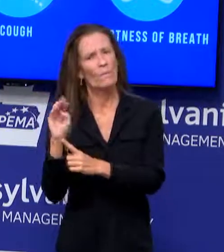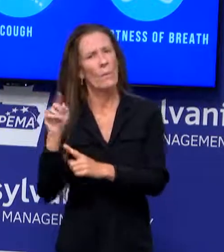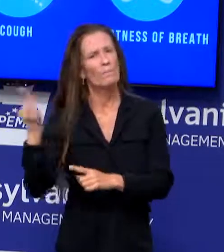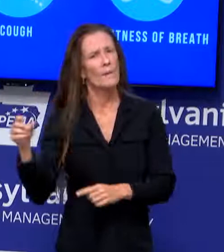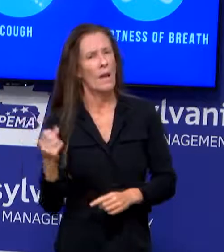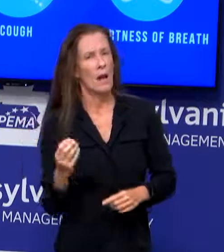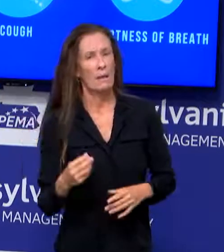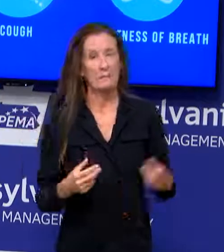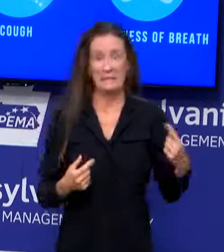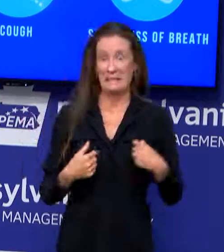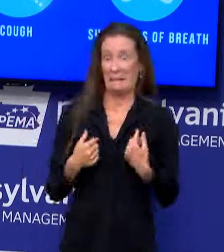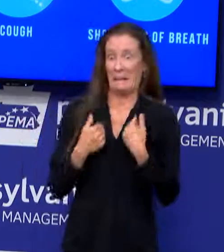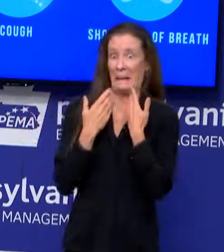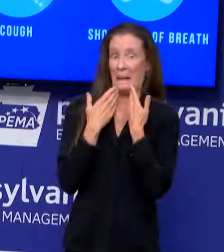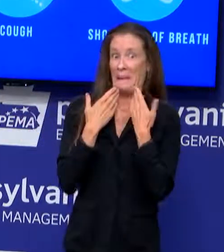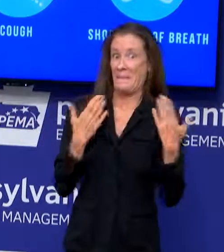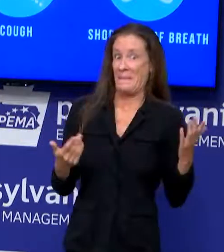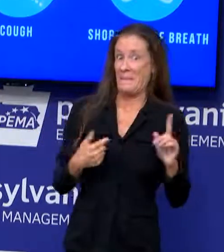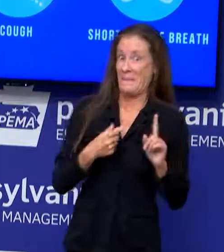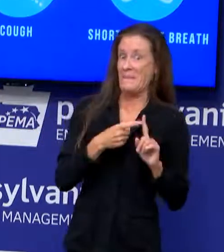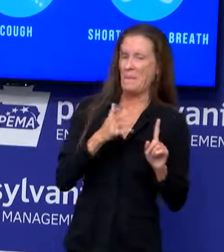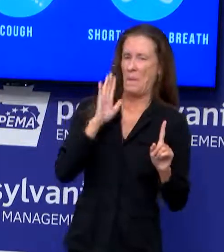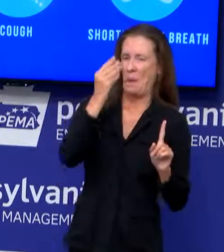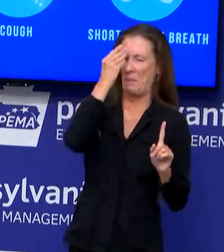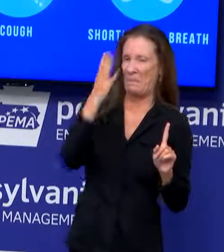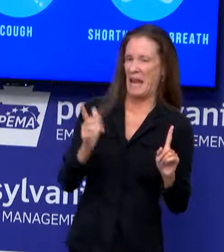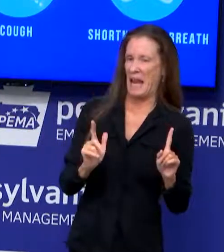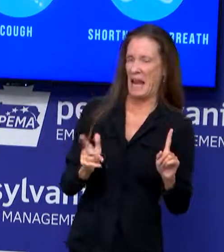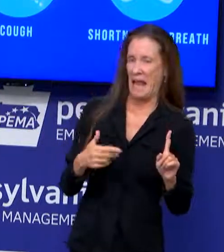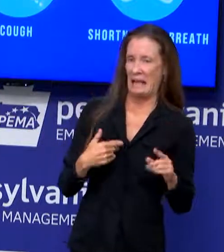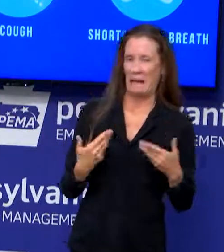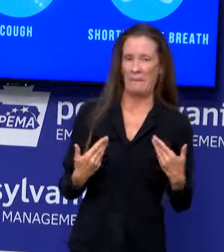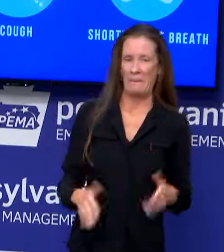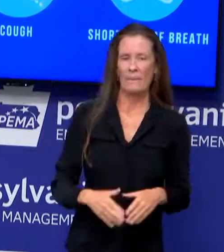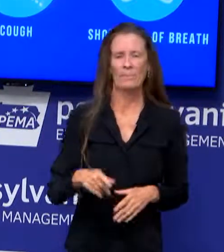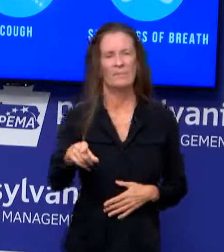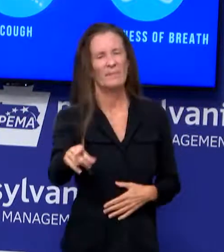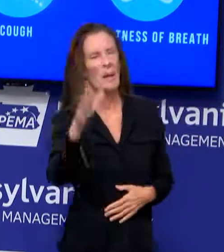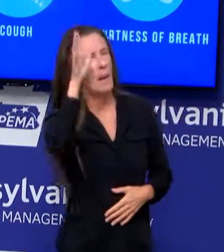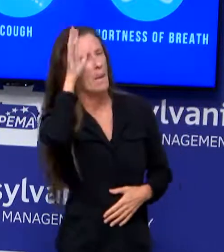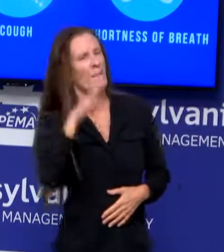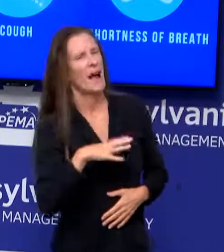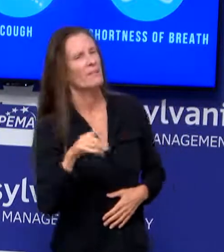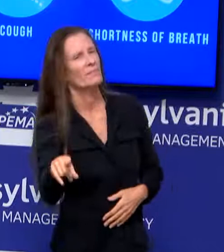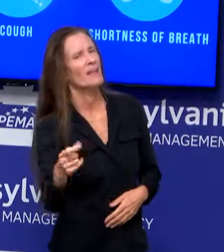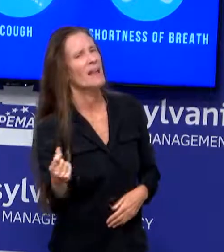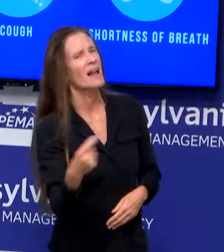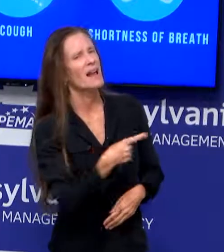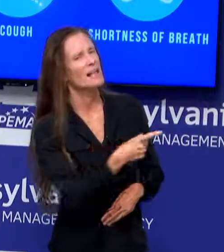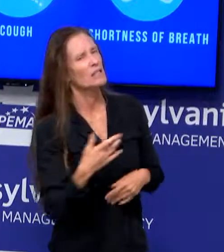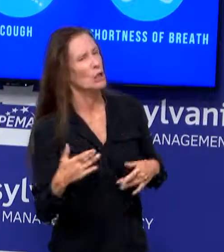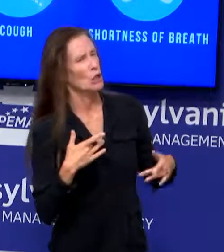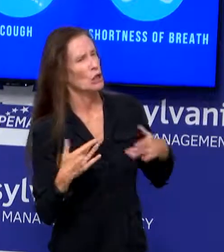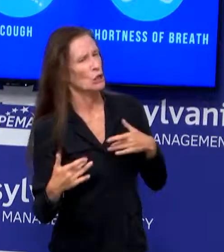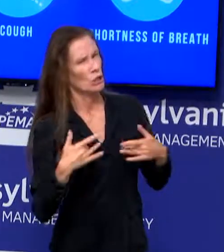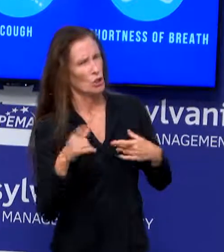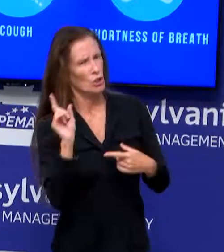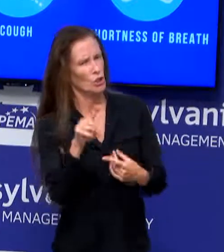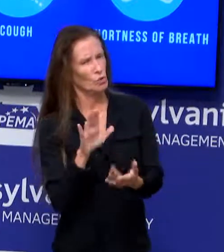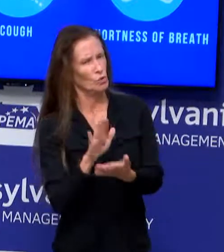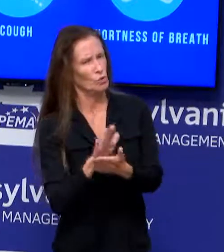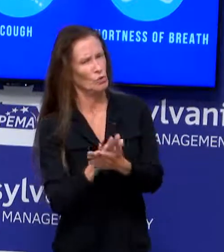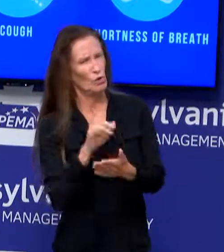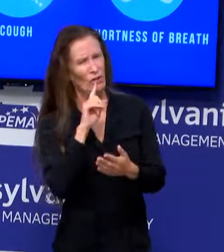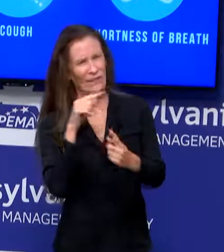you. Yeah. Dr. Levine, what's your greatest concern with the return to school, with all of the guidance and all the mandates that are out there? What's your